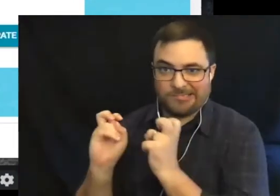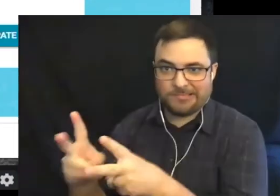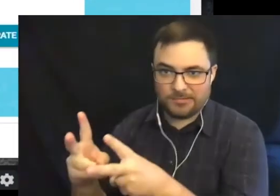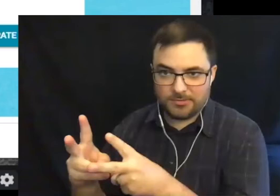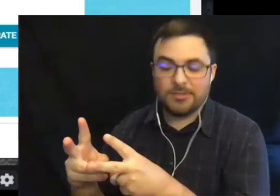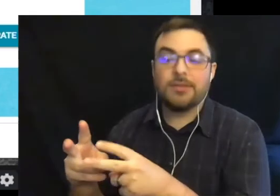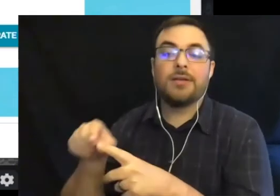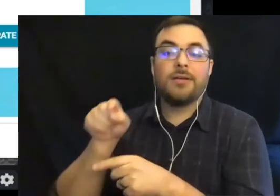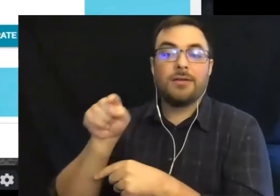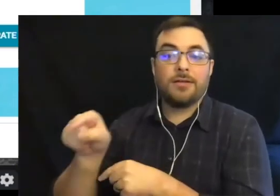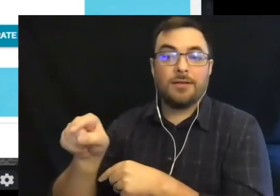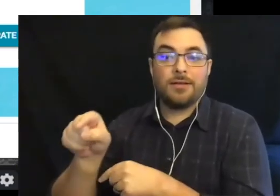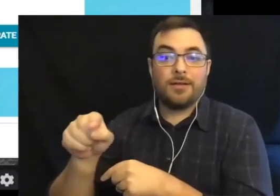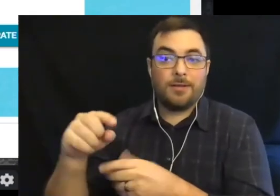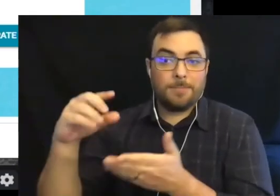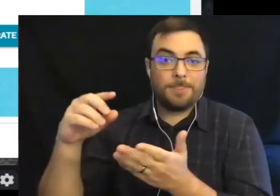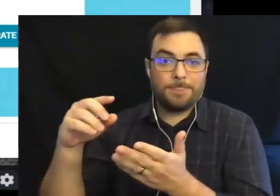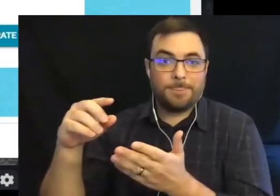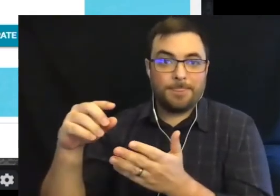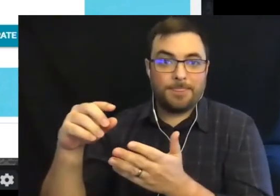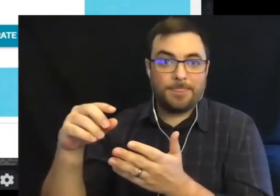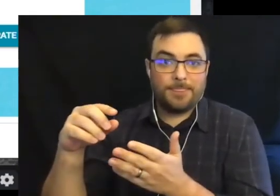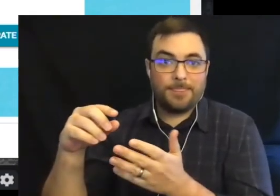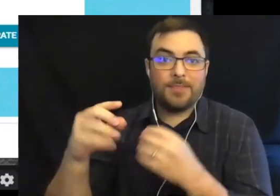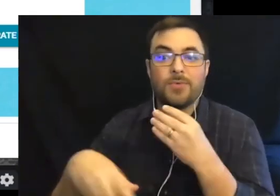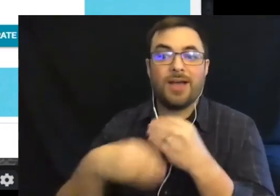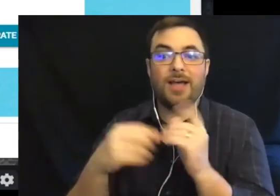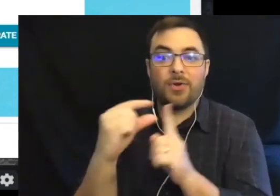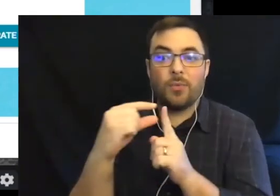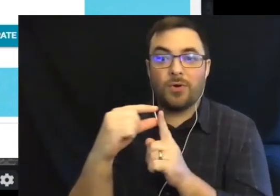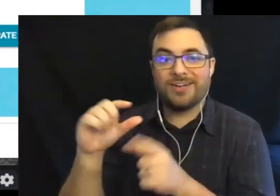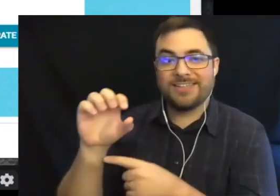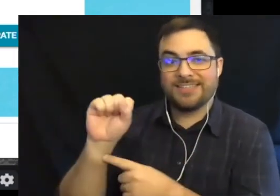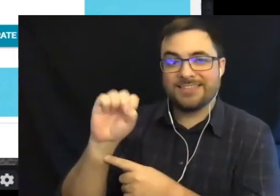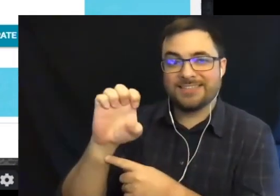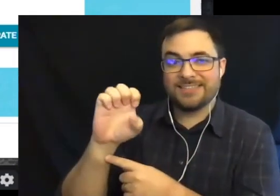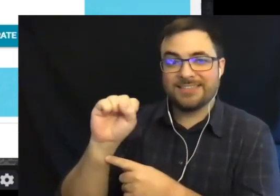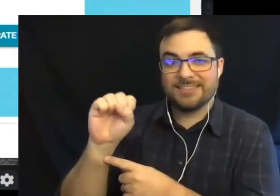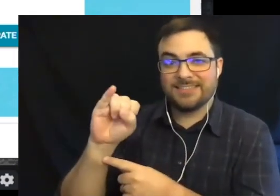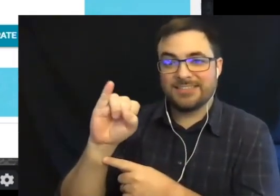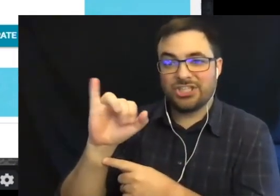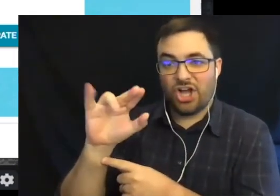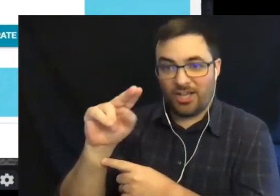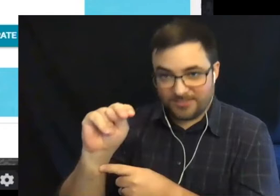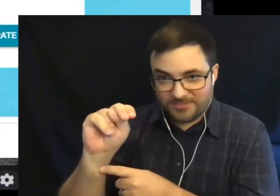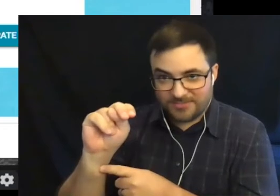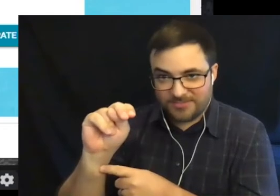Google Meet chat, and then you want to add the word session, and then you want to put